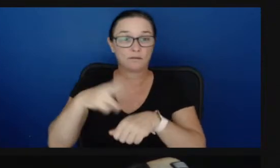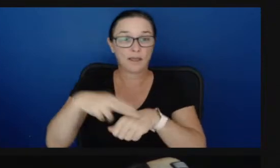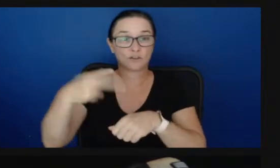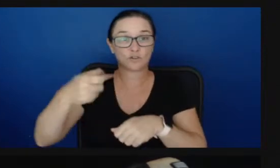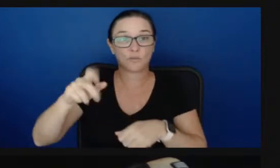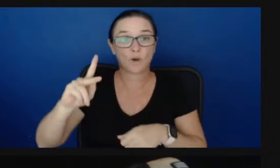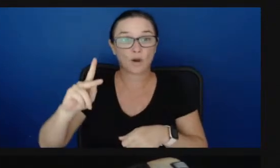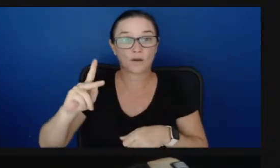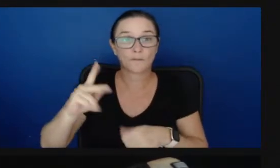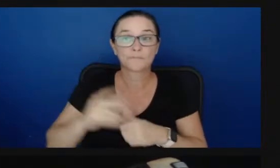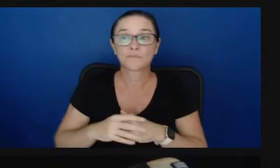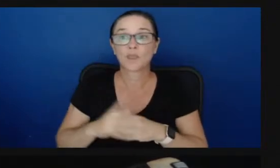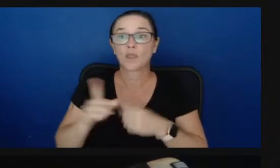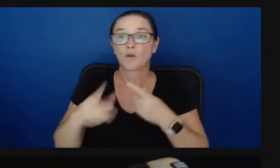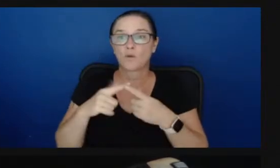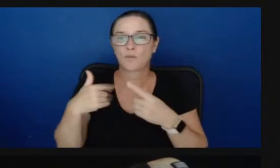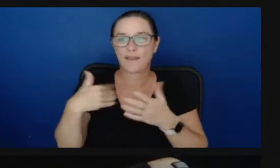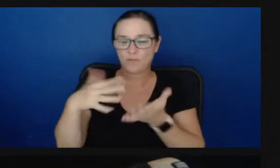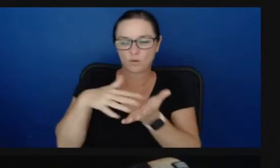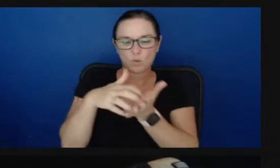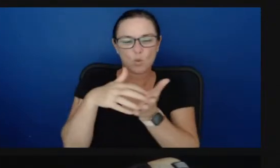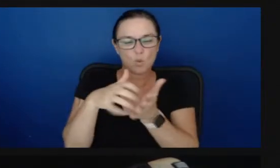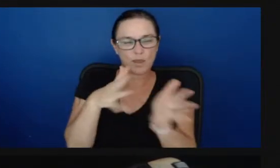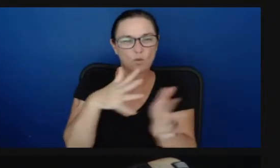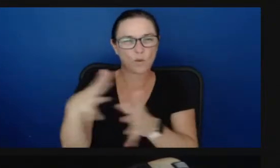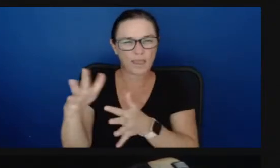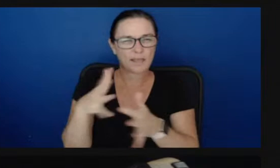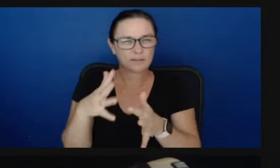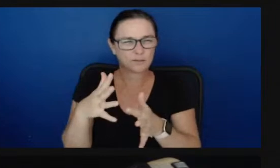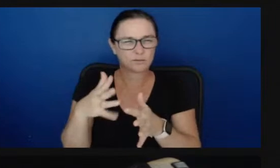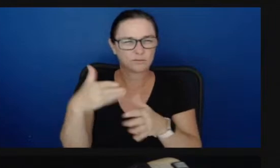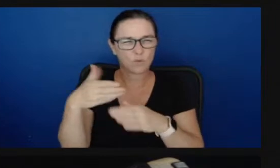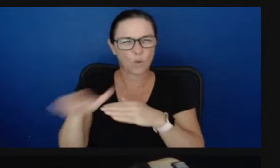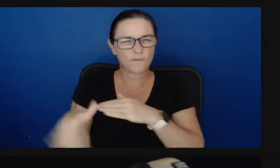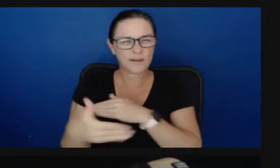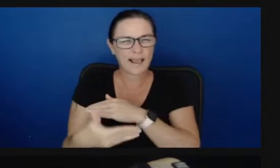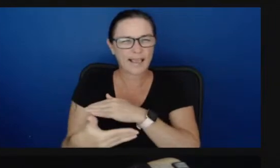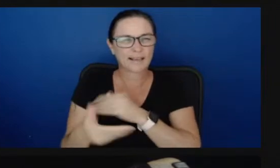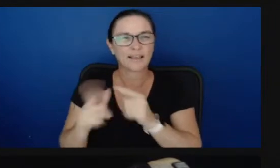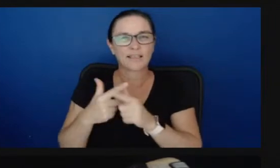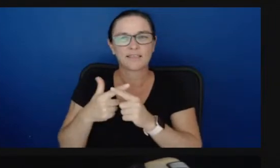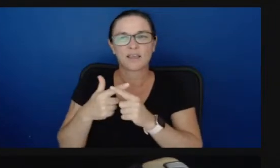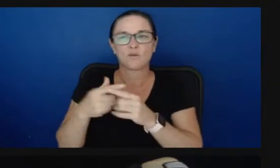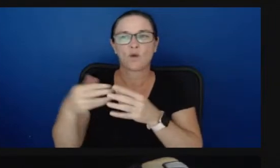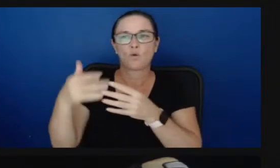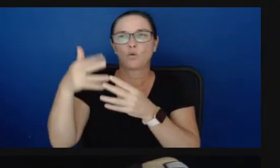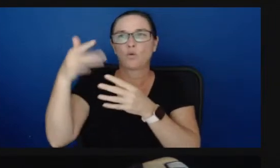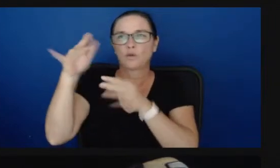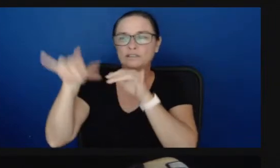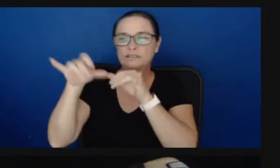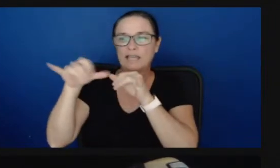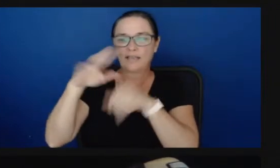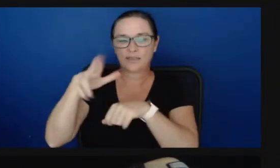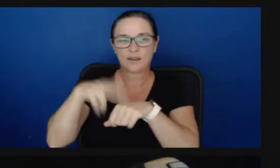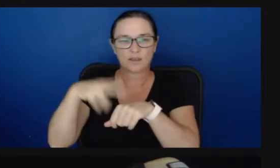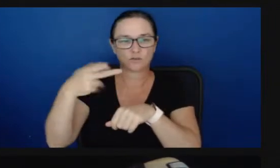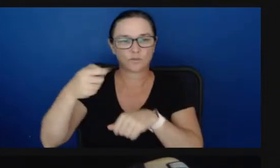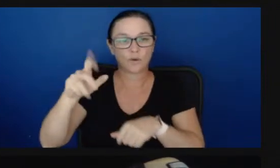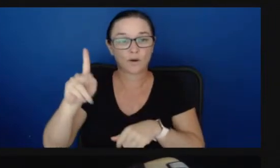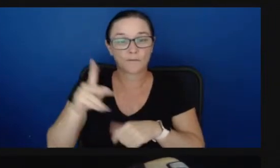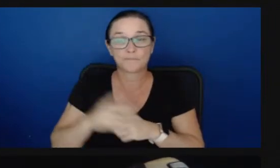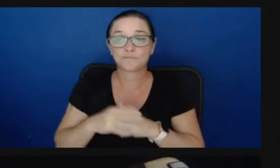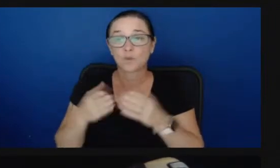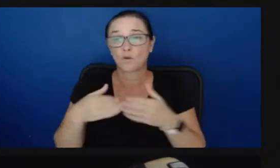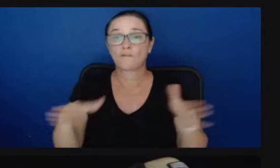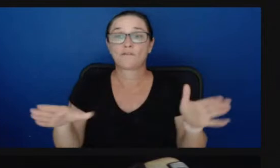we have weak winds overnight times. That's happened over the last week here as well. Overall, it's pretty good conditions